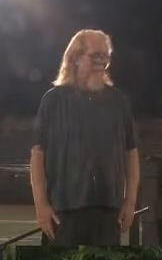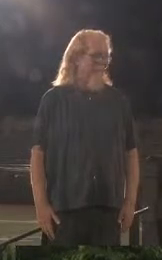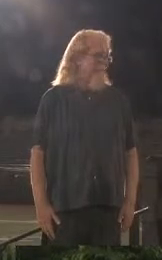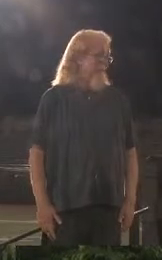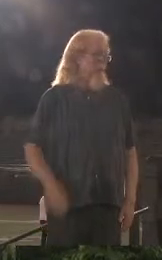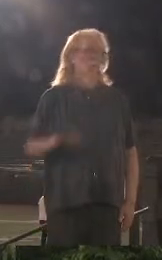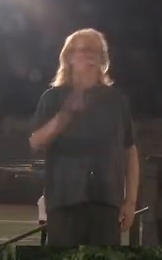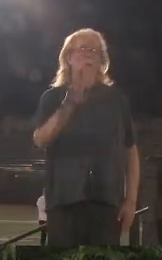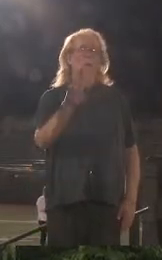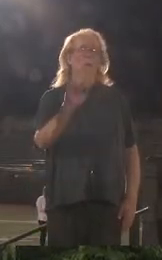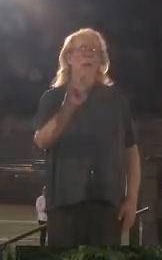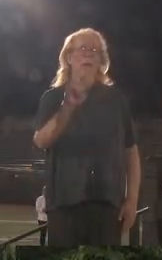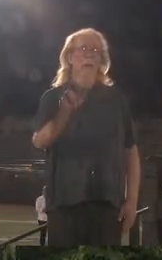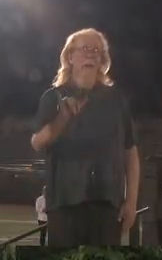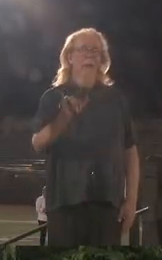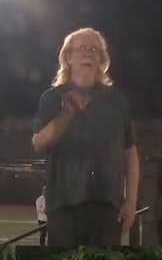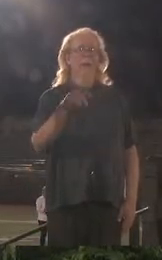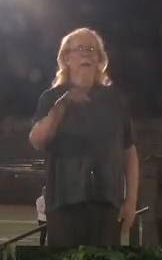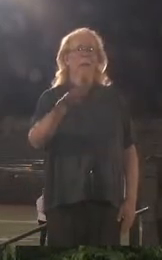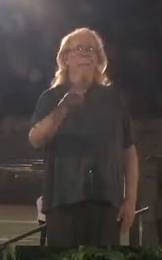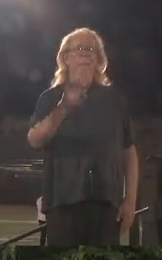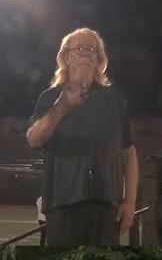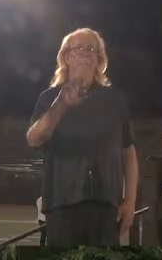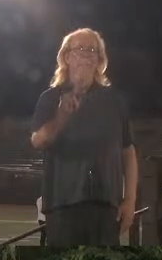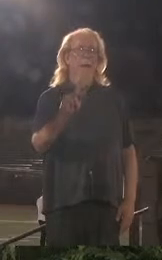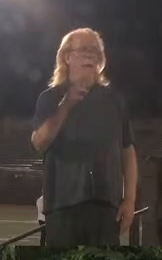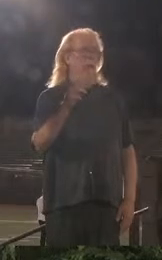Riley Paul Beckham.